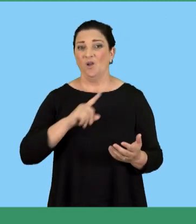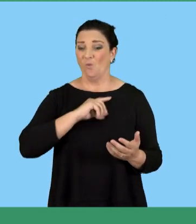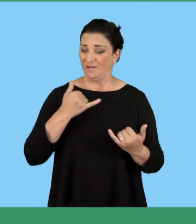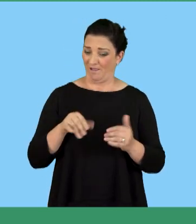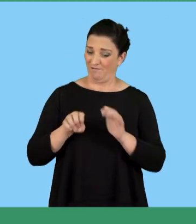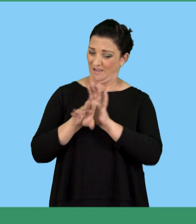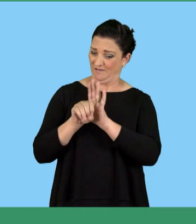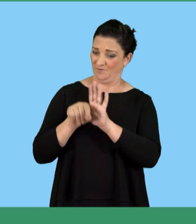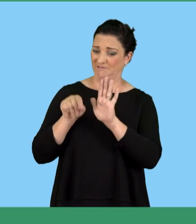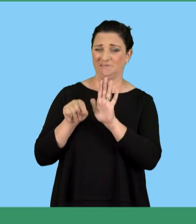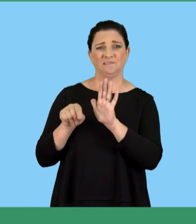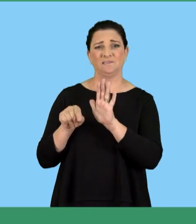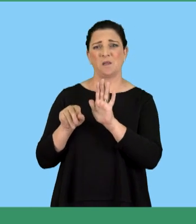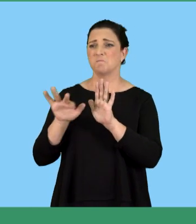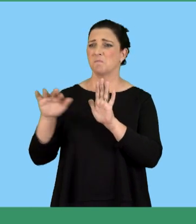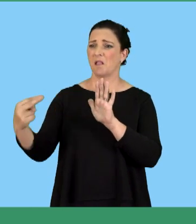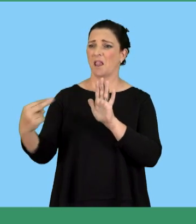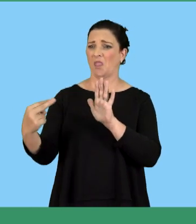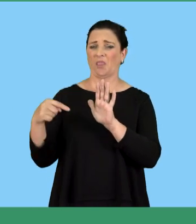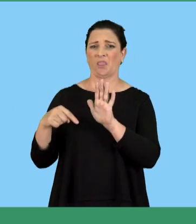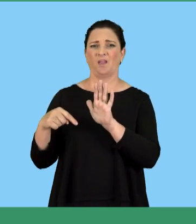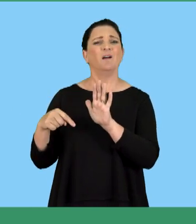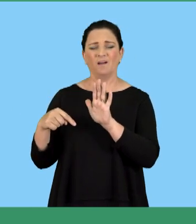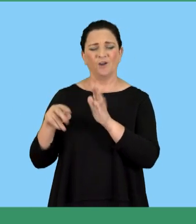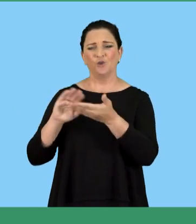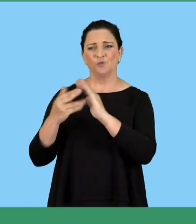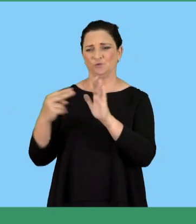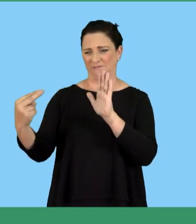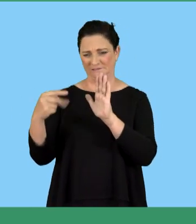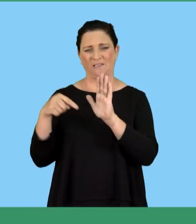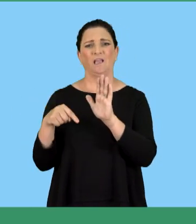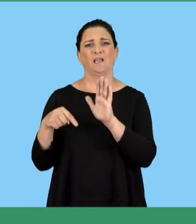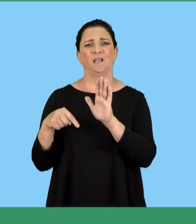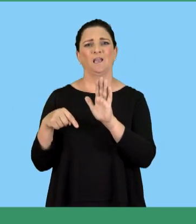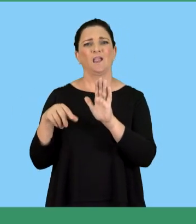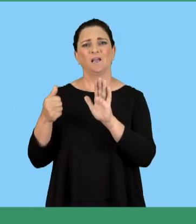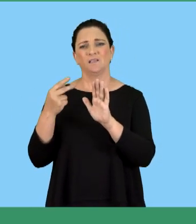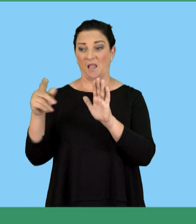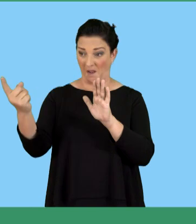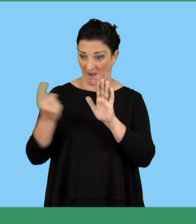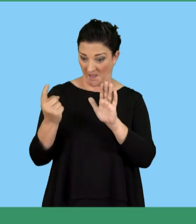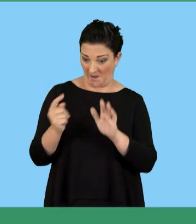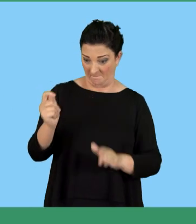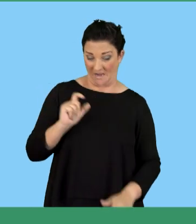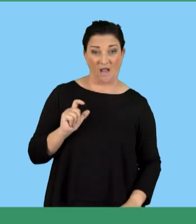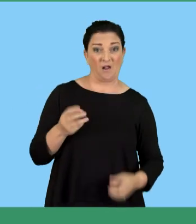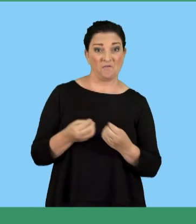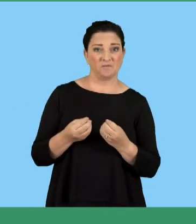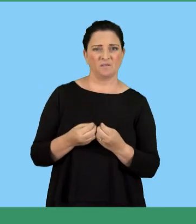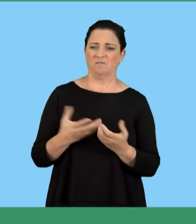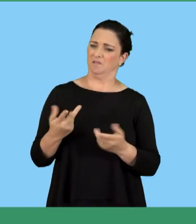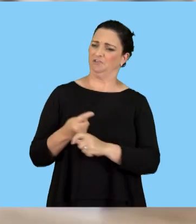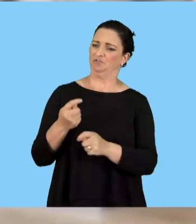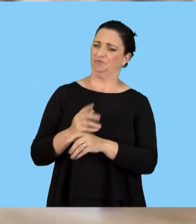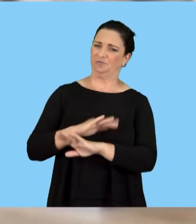this advertisement will be seen by the community, and the community will come and buy, and when they buy, they'll